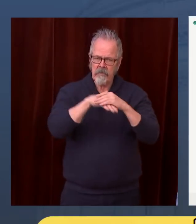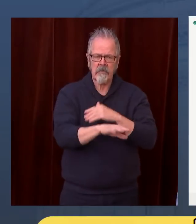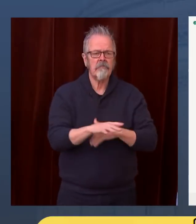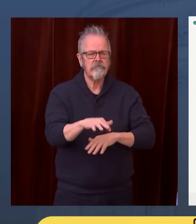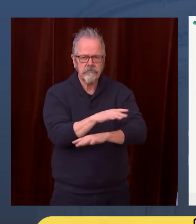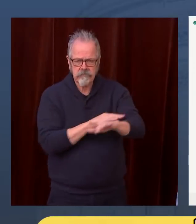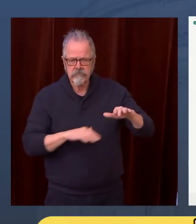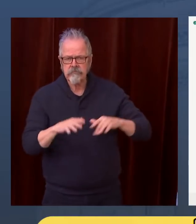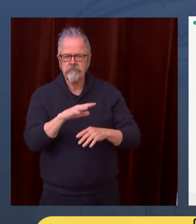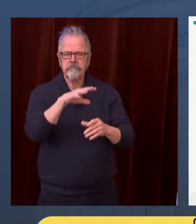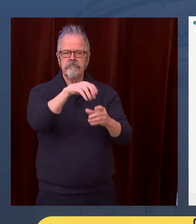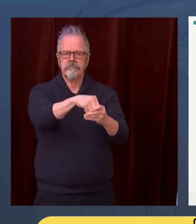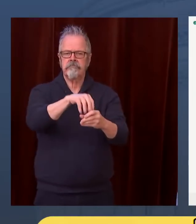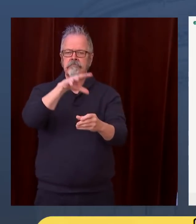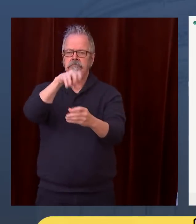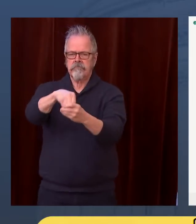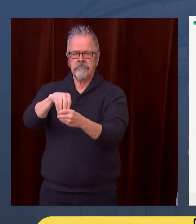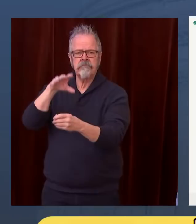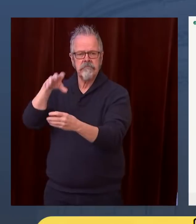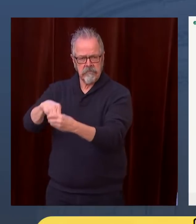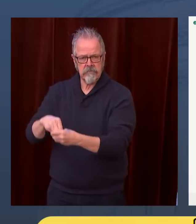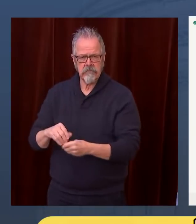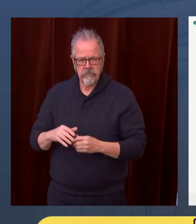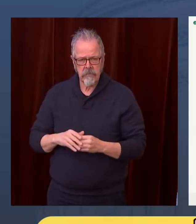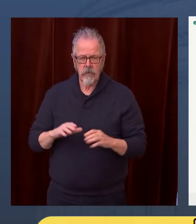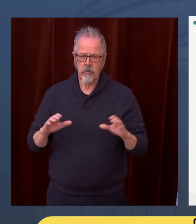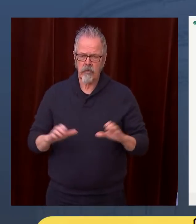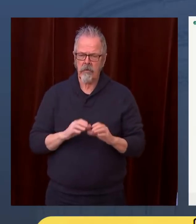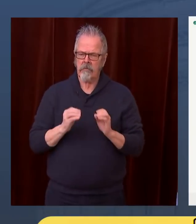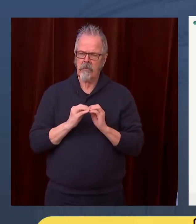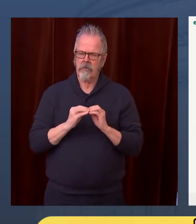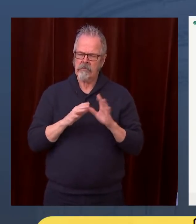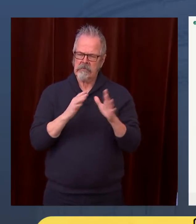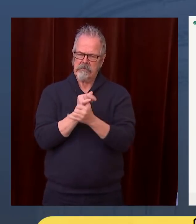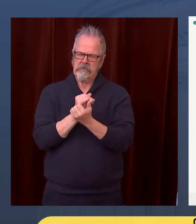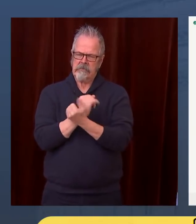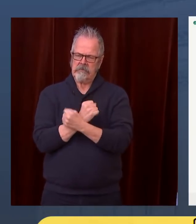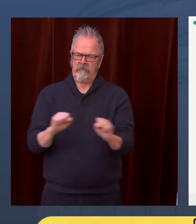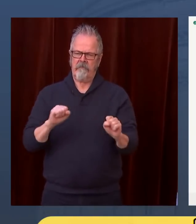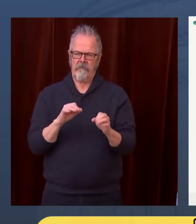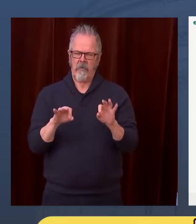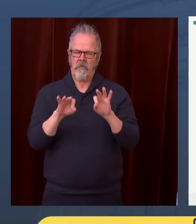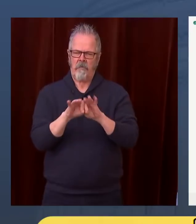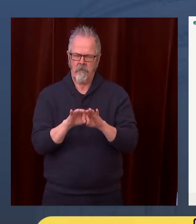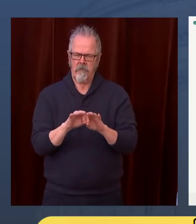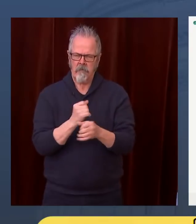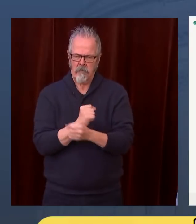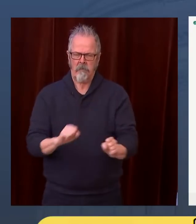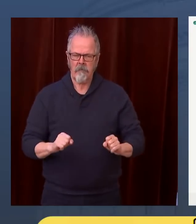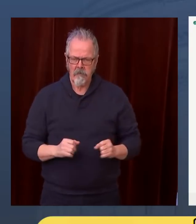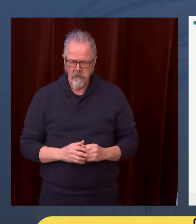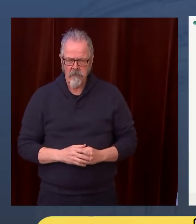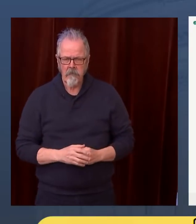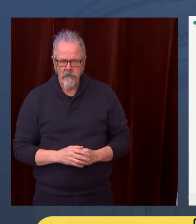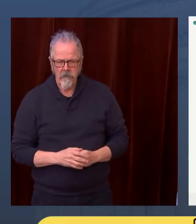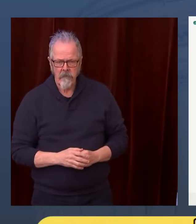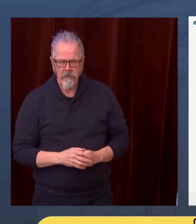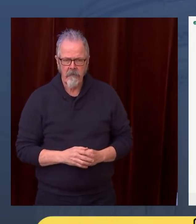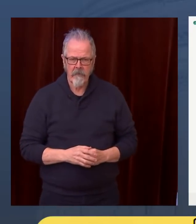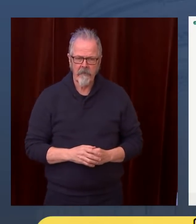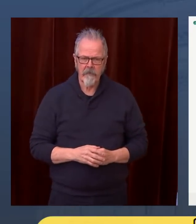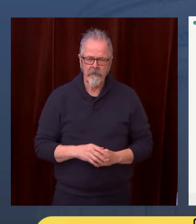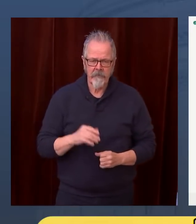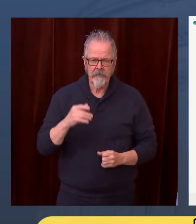while they're also doing those activities and doing them safely. And I also want to join Governor in saying thank you